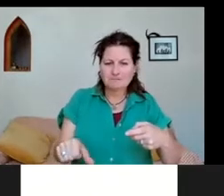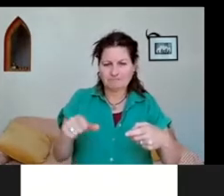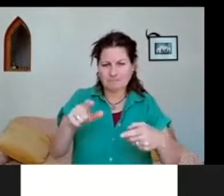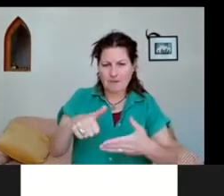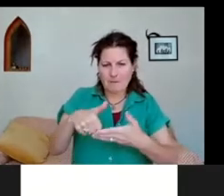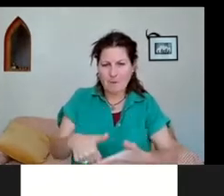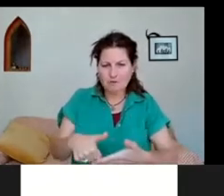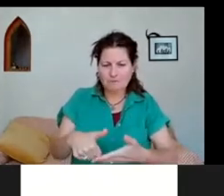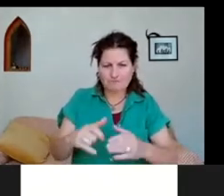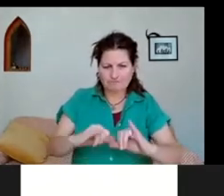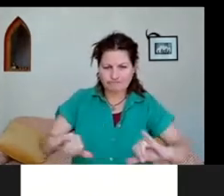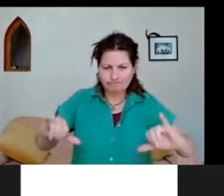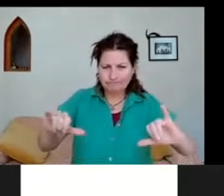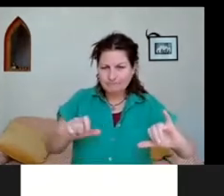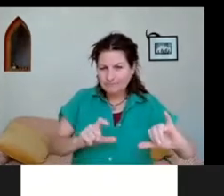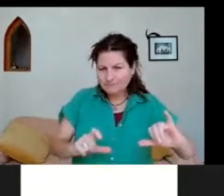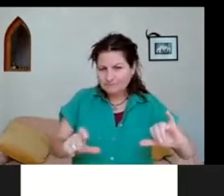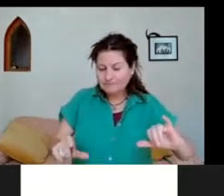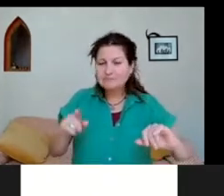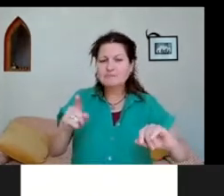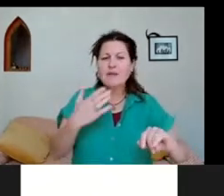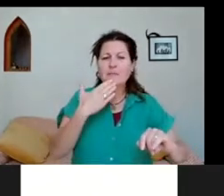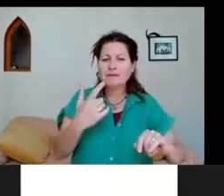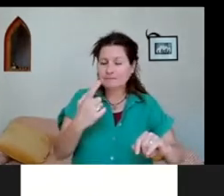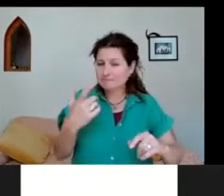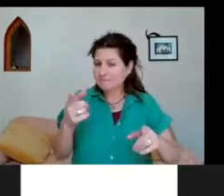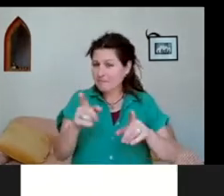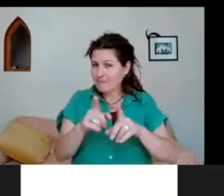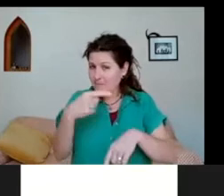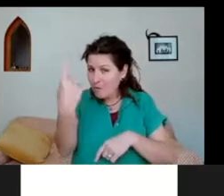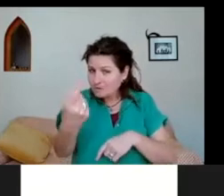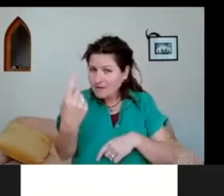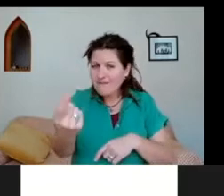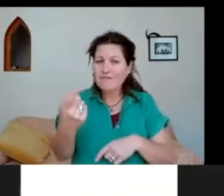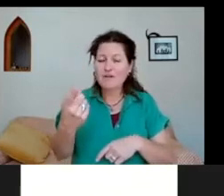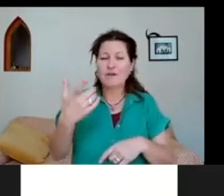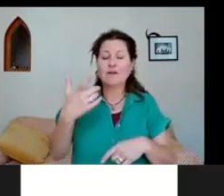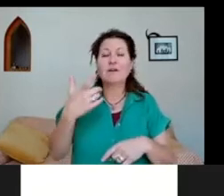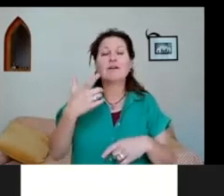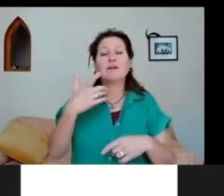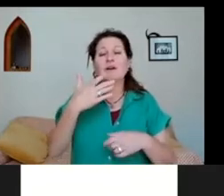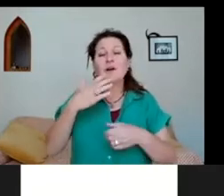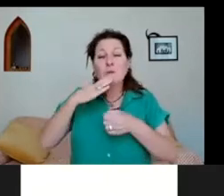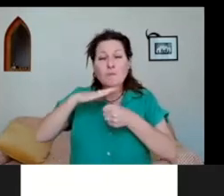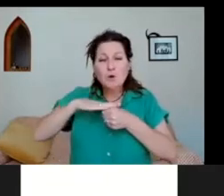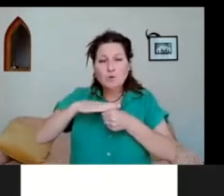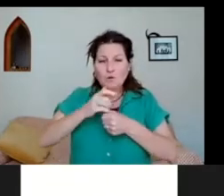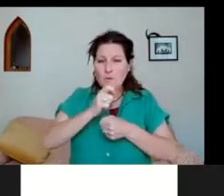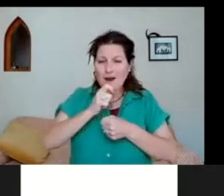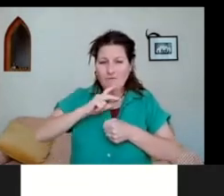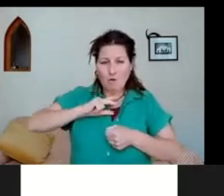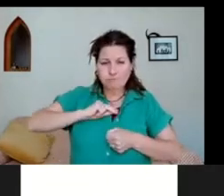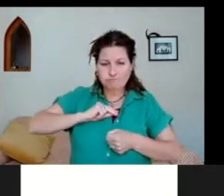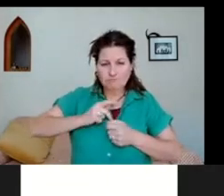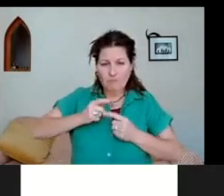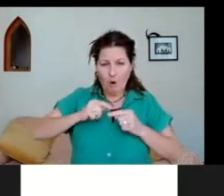Also, please keep yourself in mute unless you would like to speak up. The mute button is on the left-hand side of the